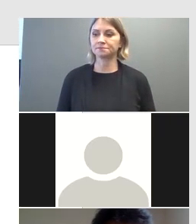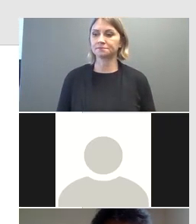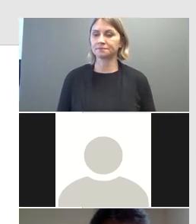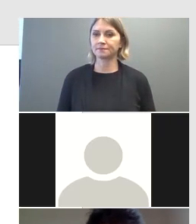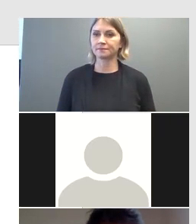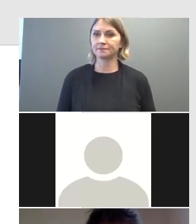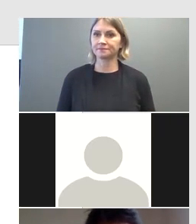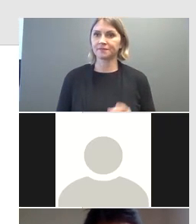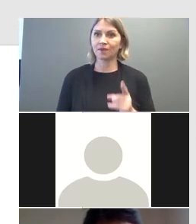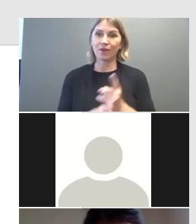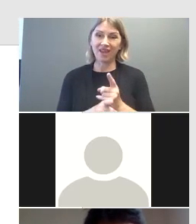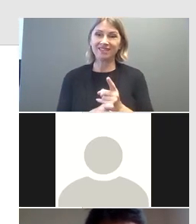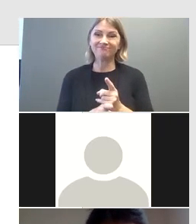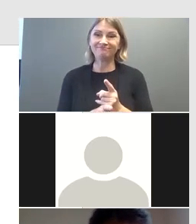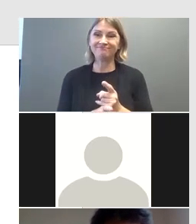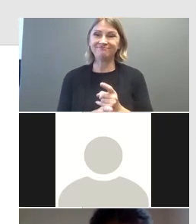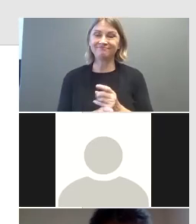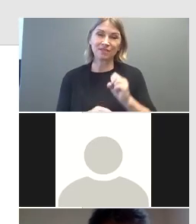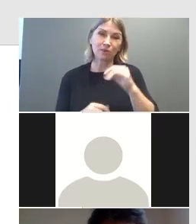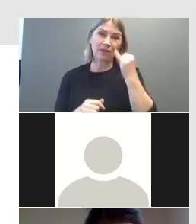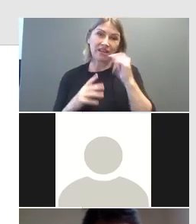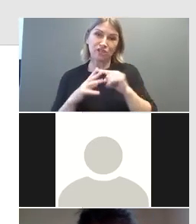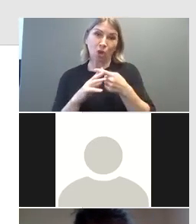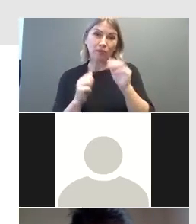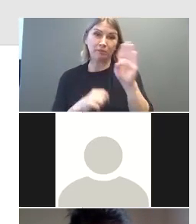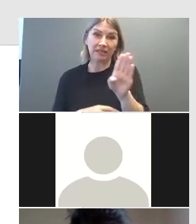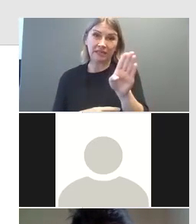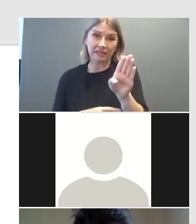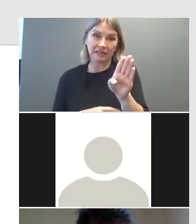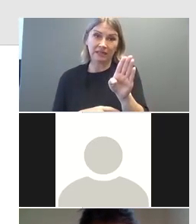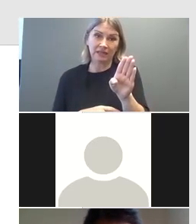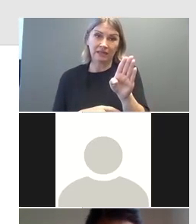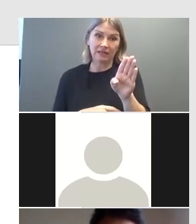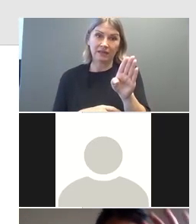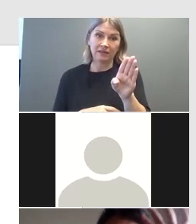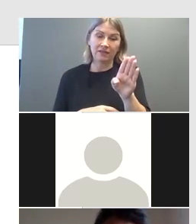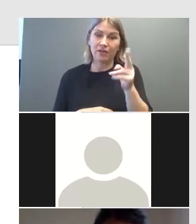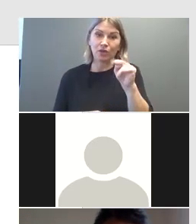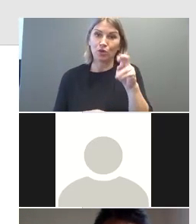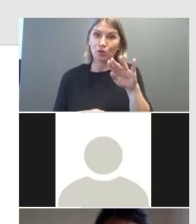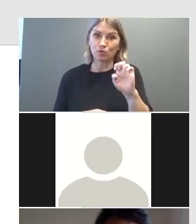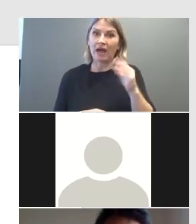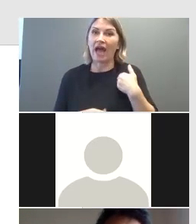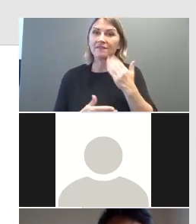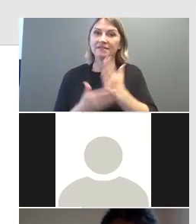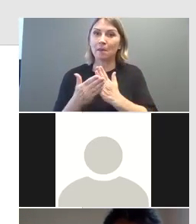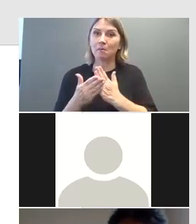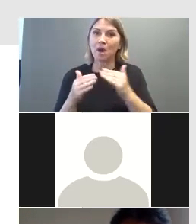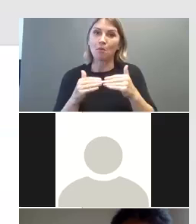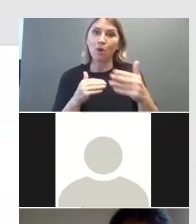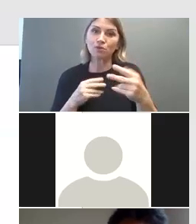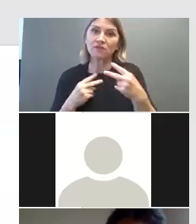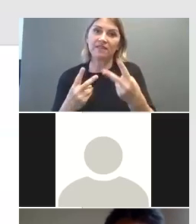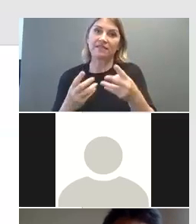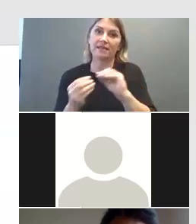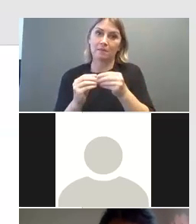Right? In any case, even if I start with B, all the nodes here would have some post visit number, and then I